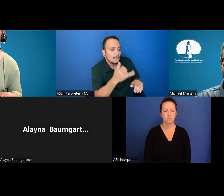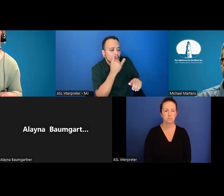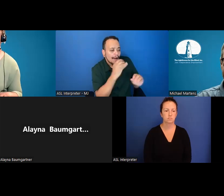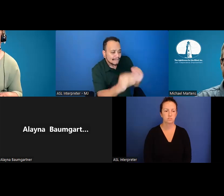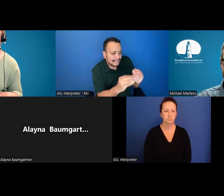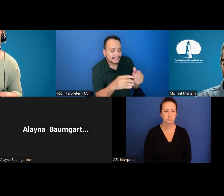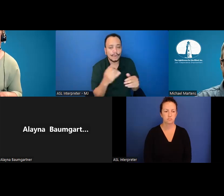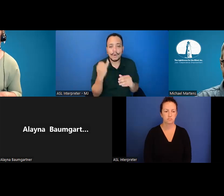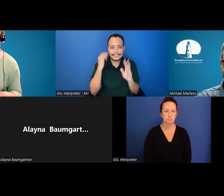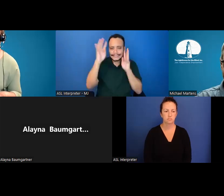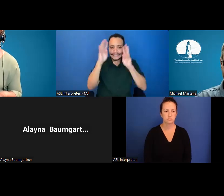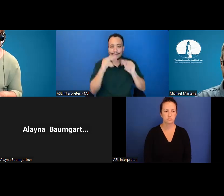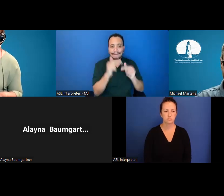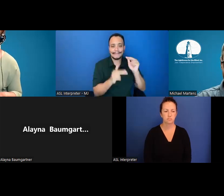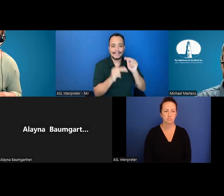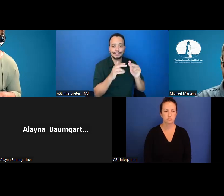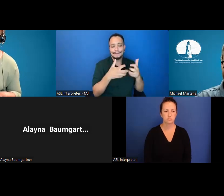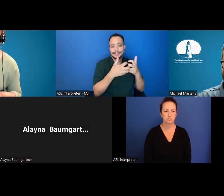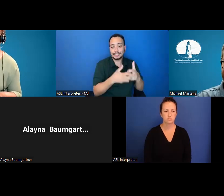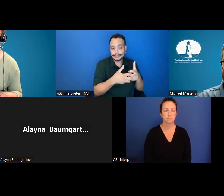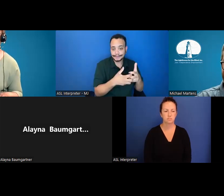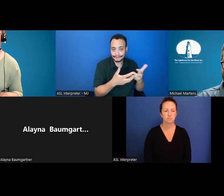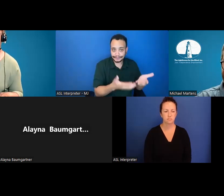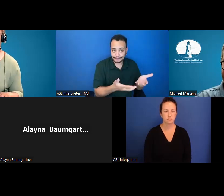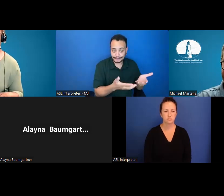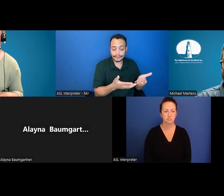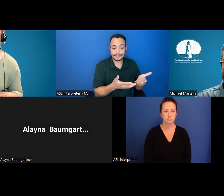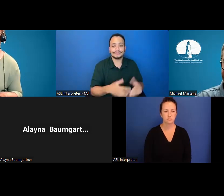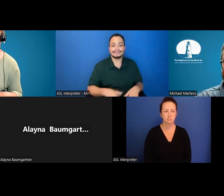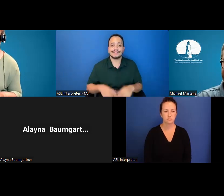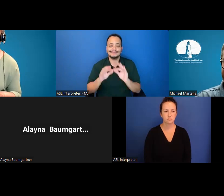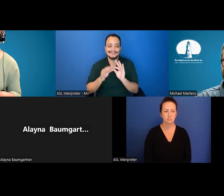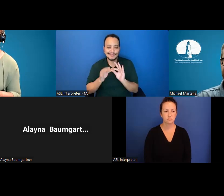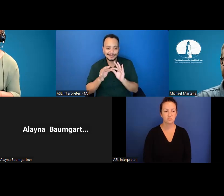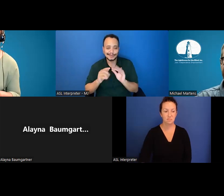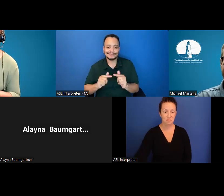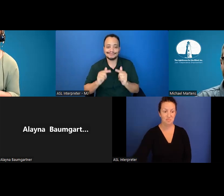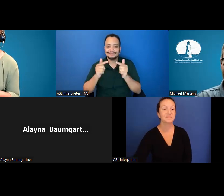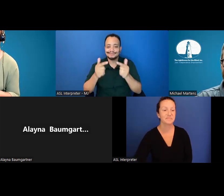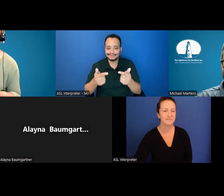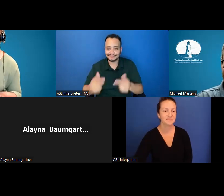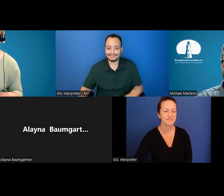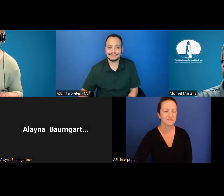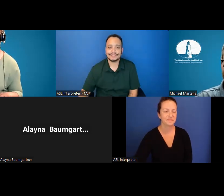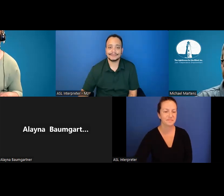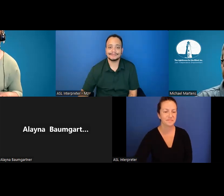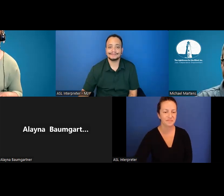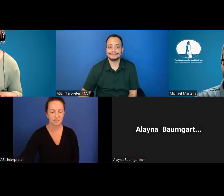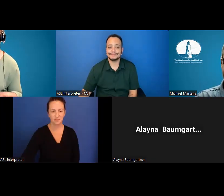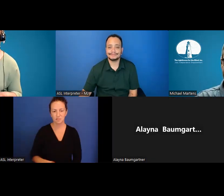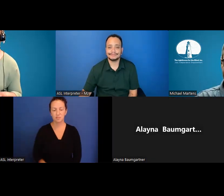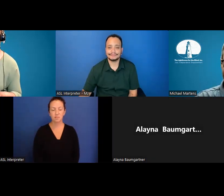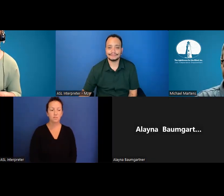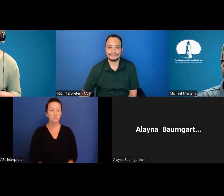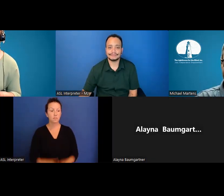machines. You turn around and you find group 2. So members of group 2 are